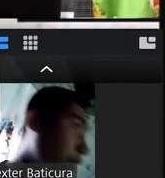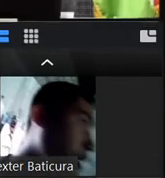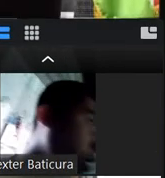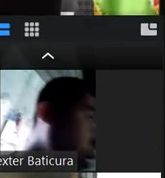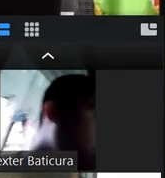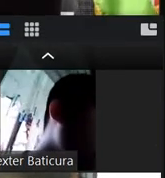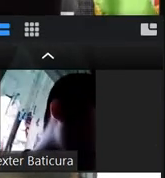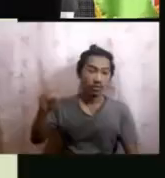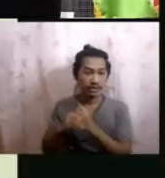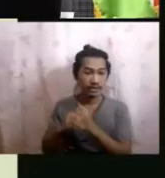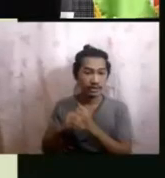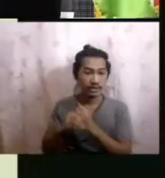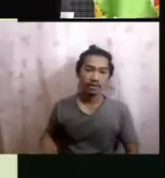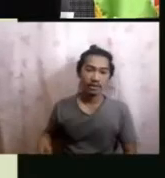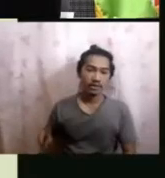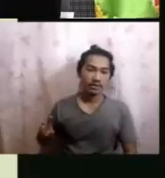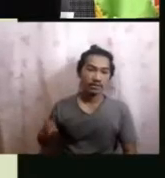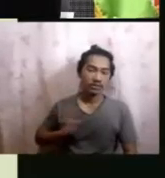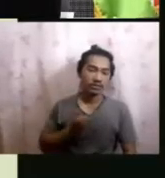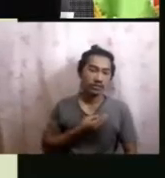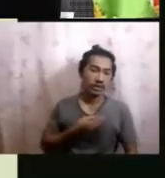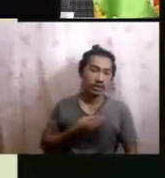coordinators university-wide.